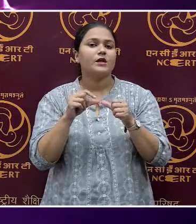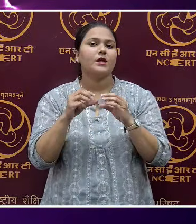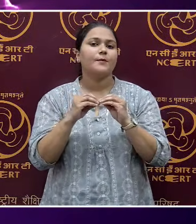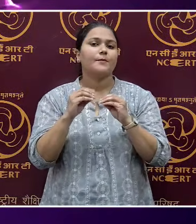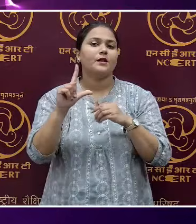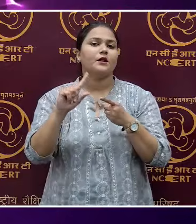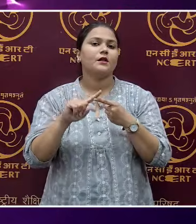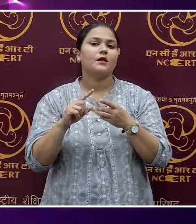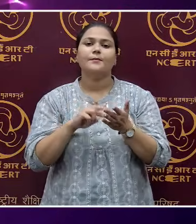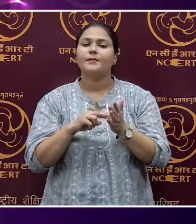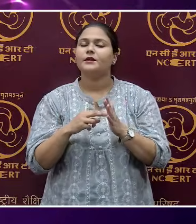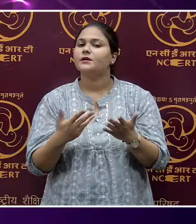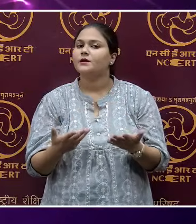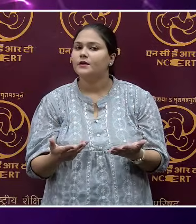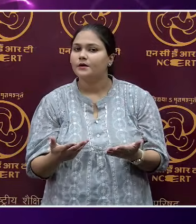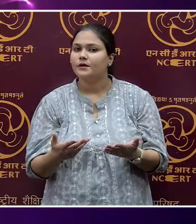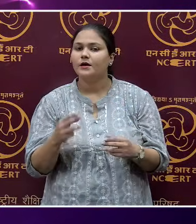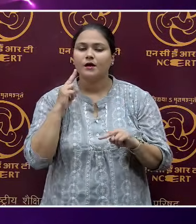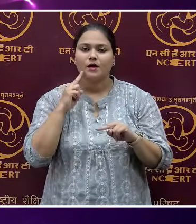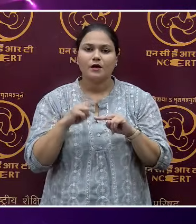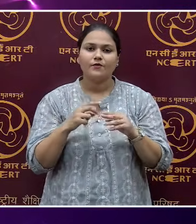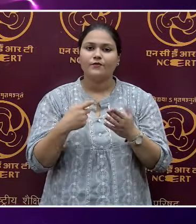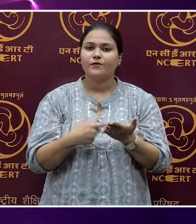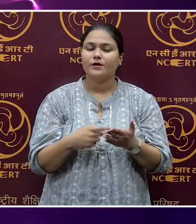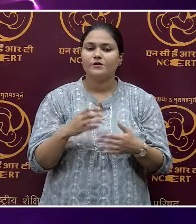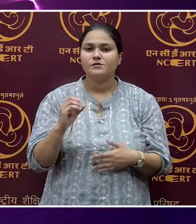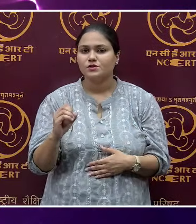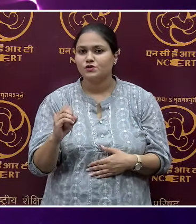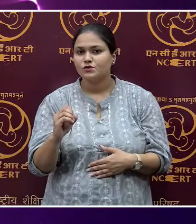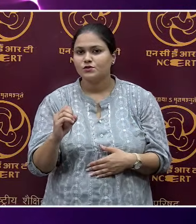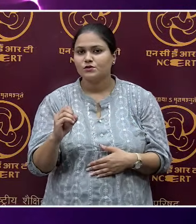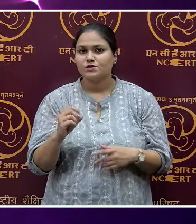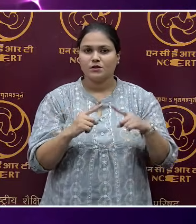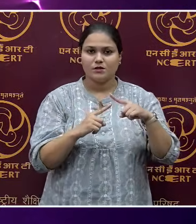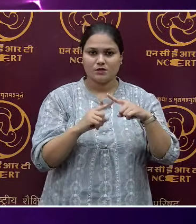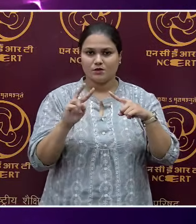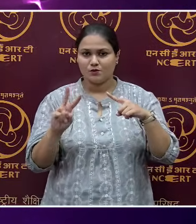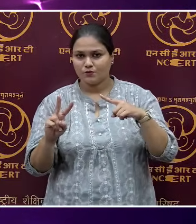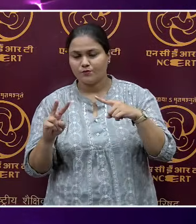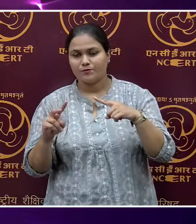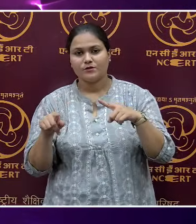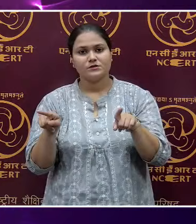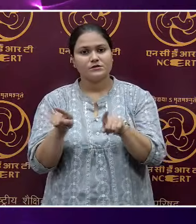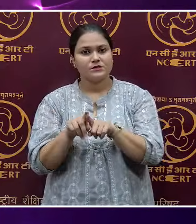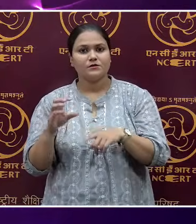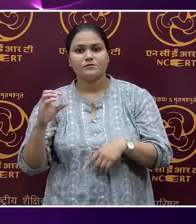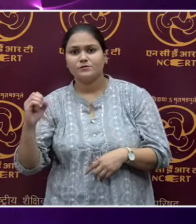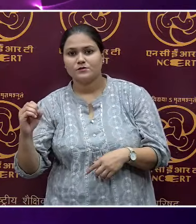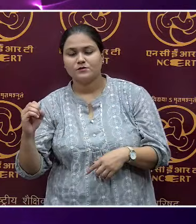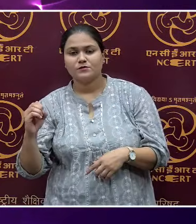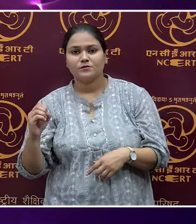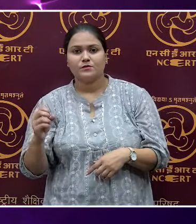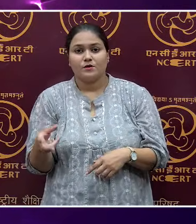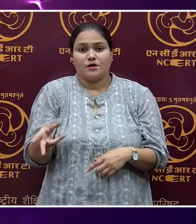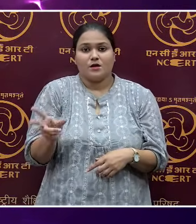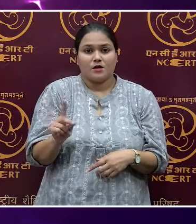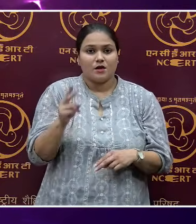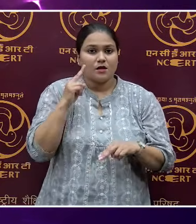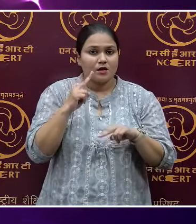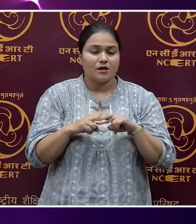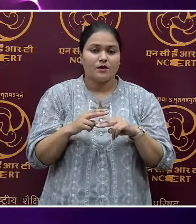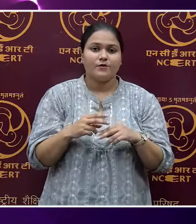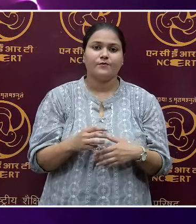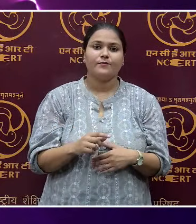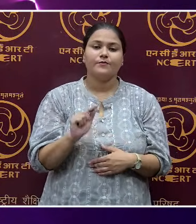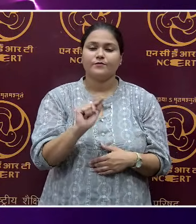0. Again you will click on the 0, then you will see T2 is also 0. And again if you click, then it will